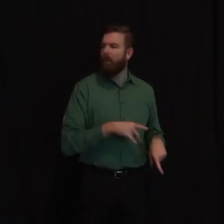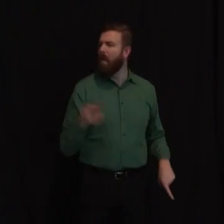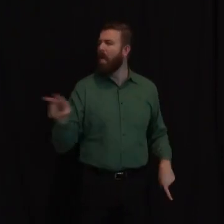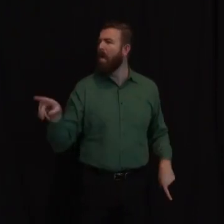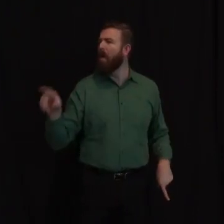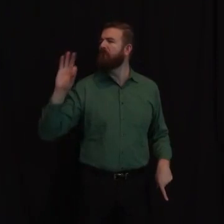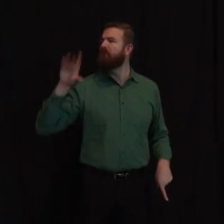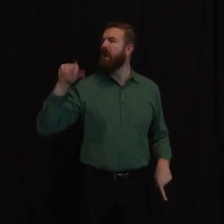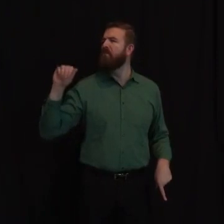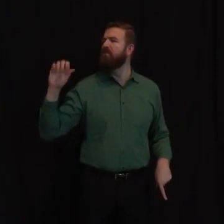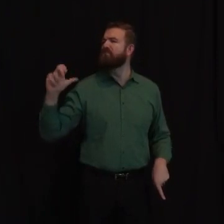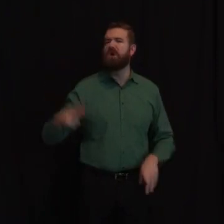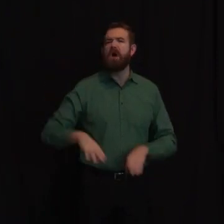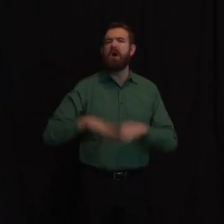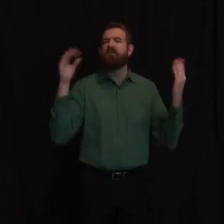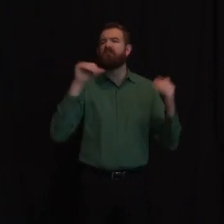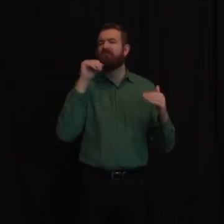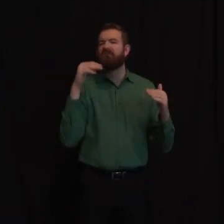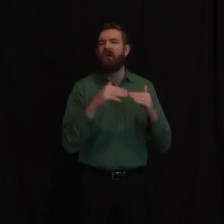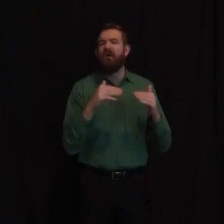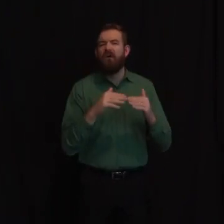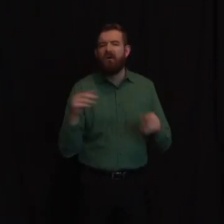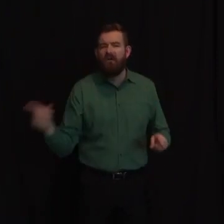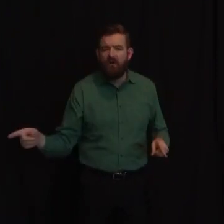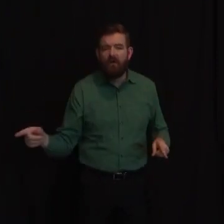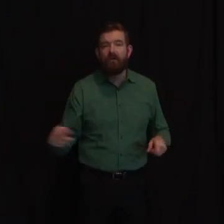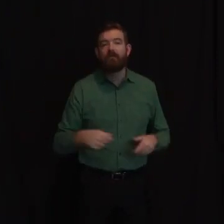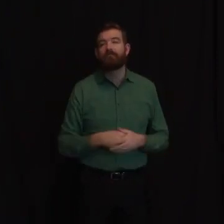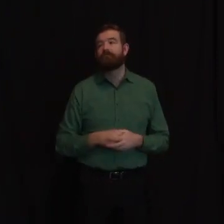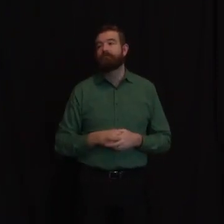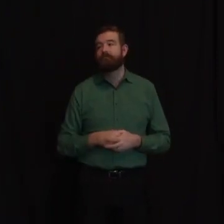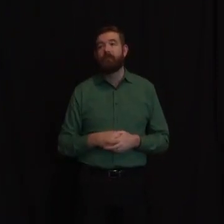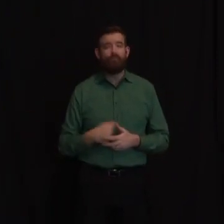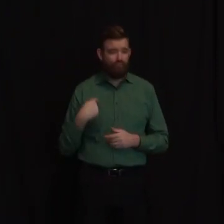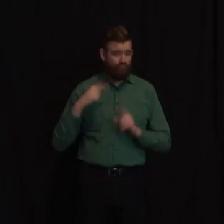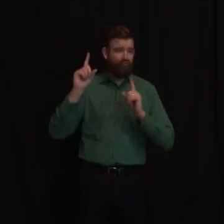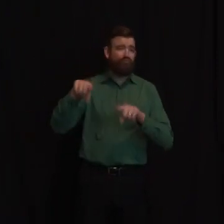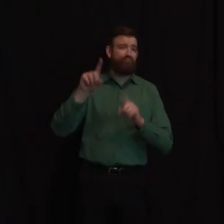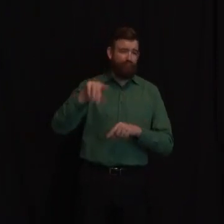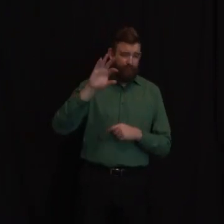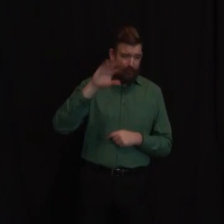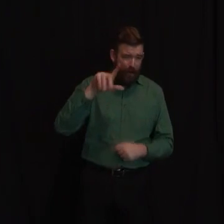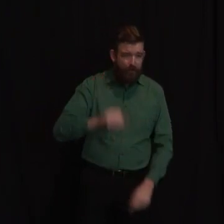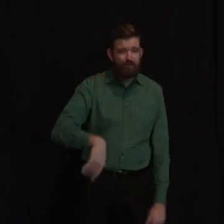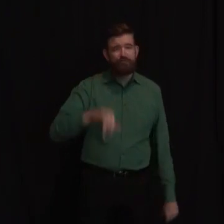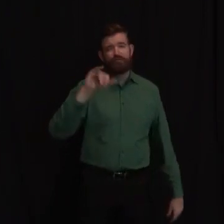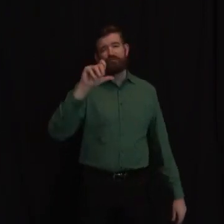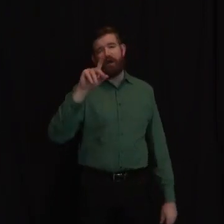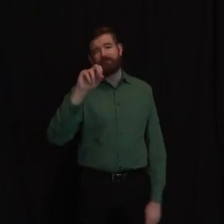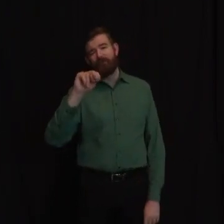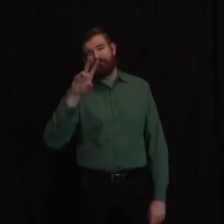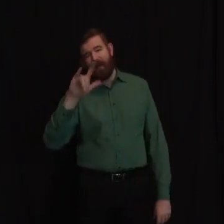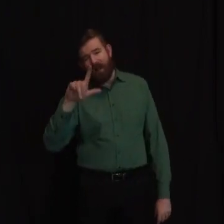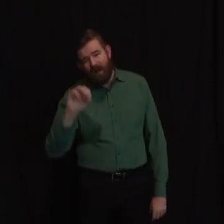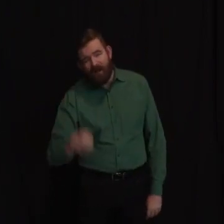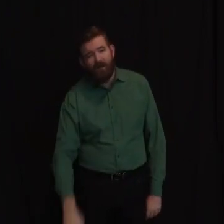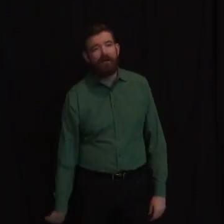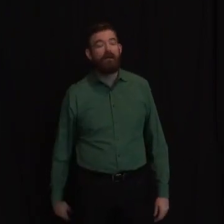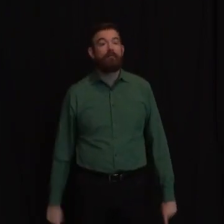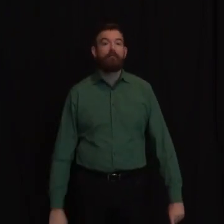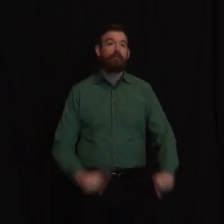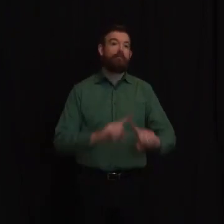know. I've been to Jacksonville a lot over the years, and I've been to Florida a bunch over the years, but I can't say that, I can't